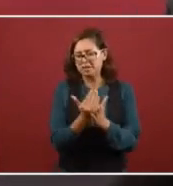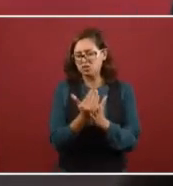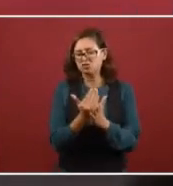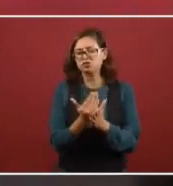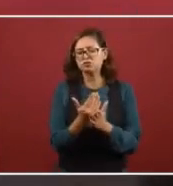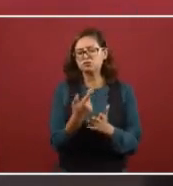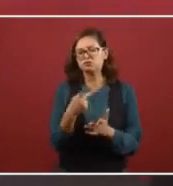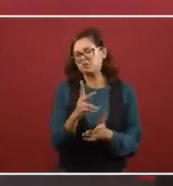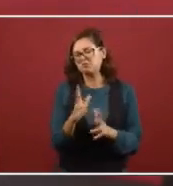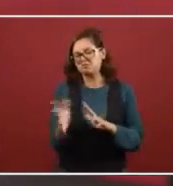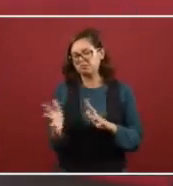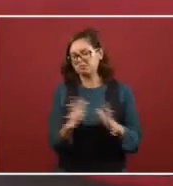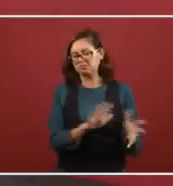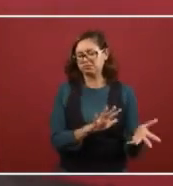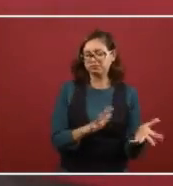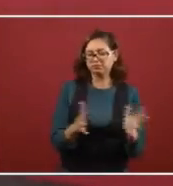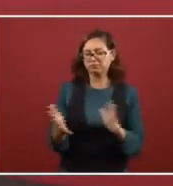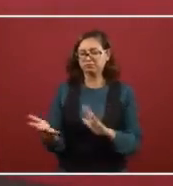But that's,